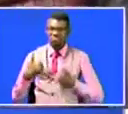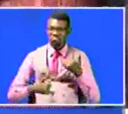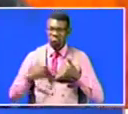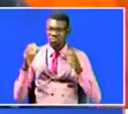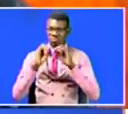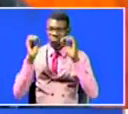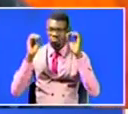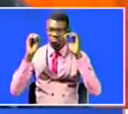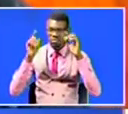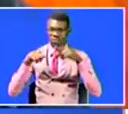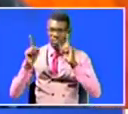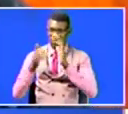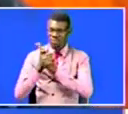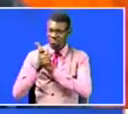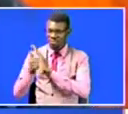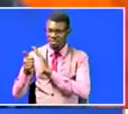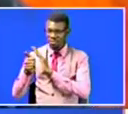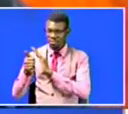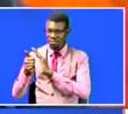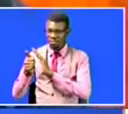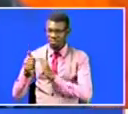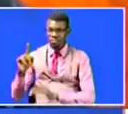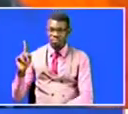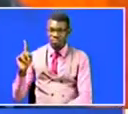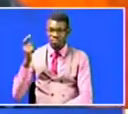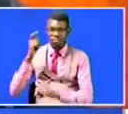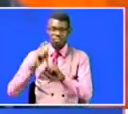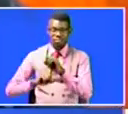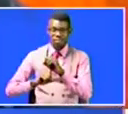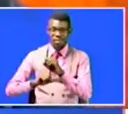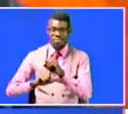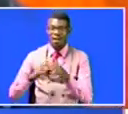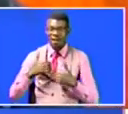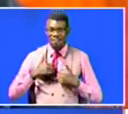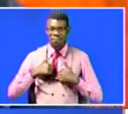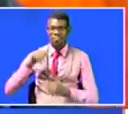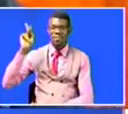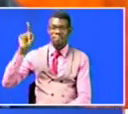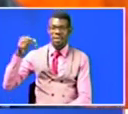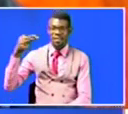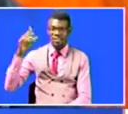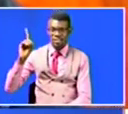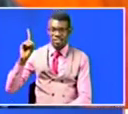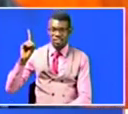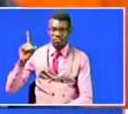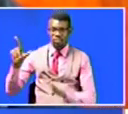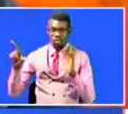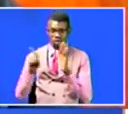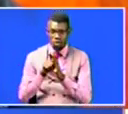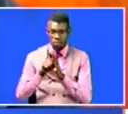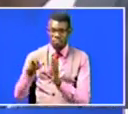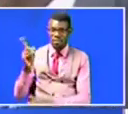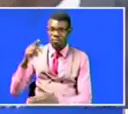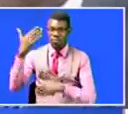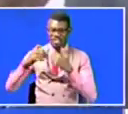stature within legal circles as the country's first ever holder of the prestigious doctorate in law from the University of